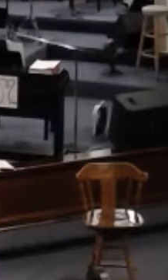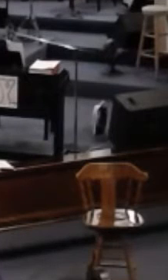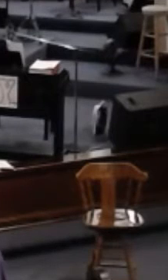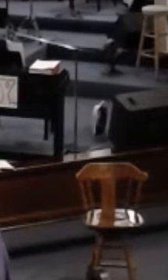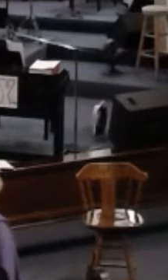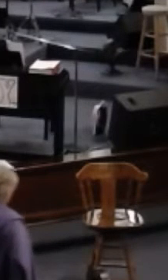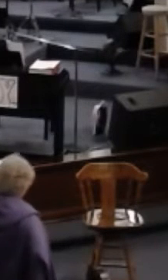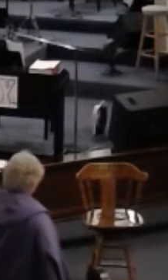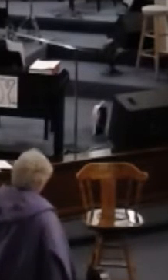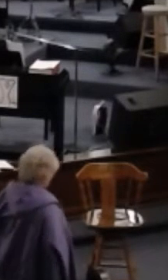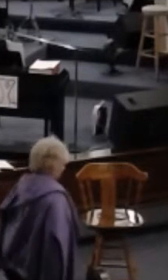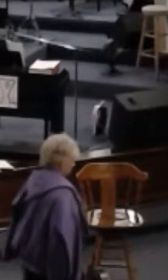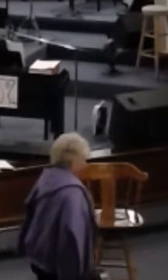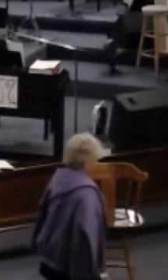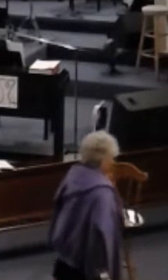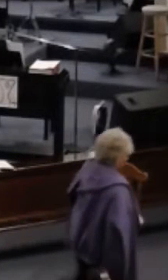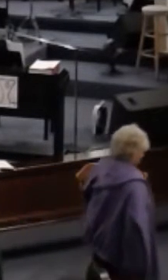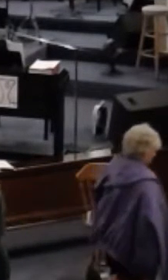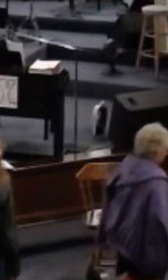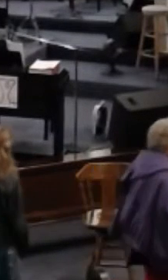And while you're doing that,